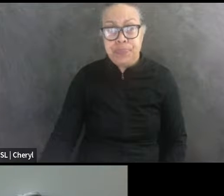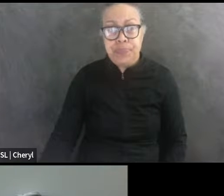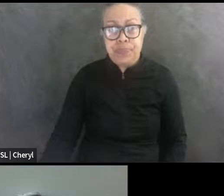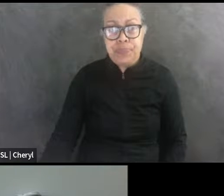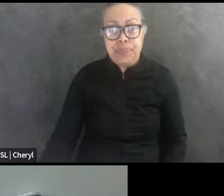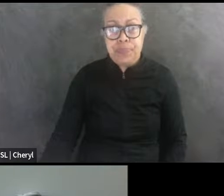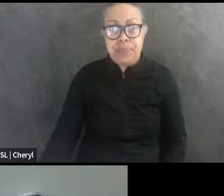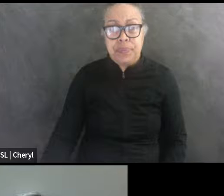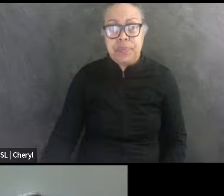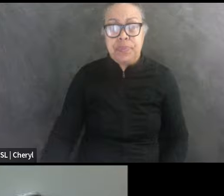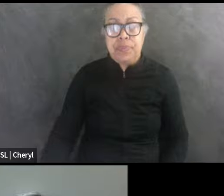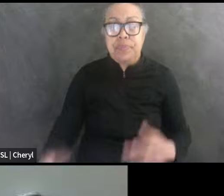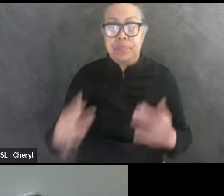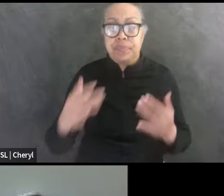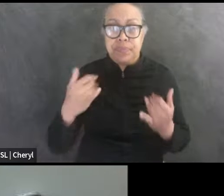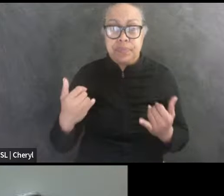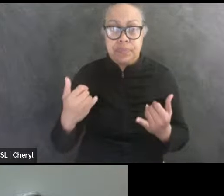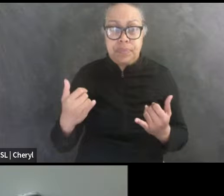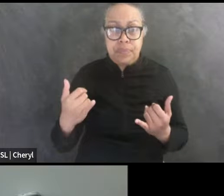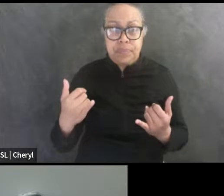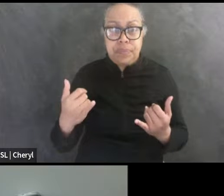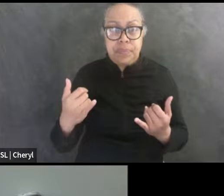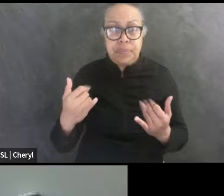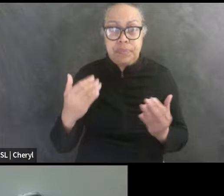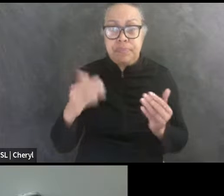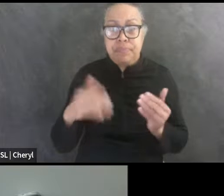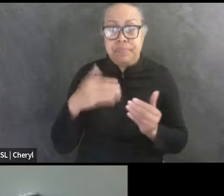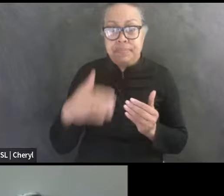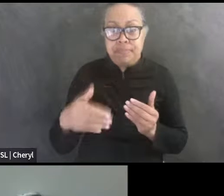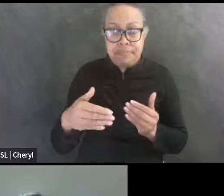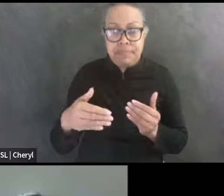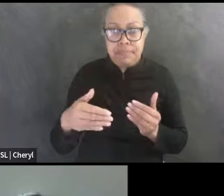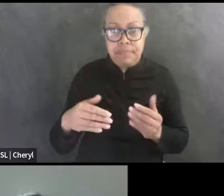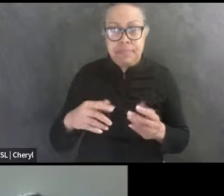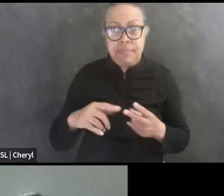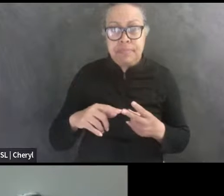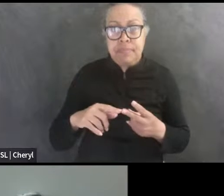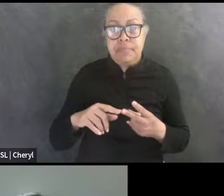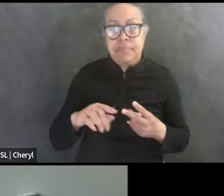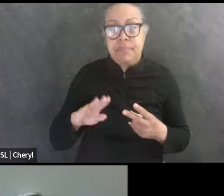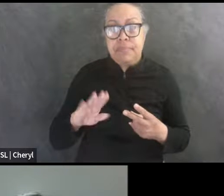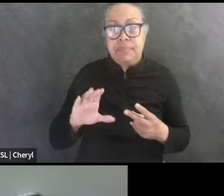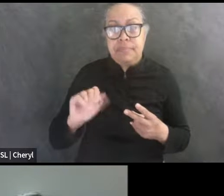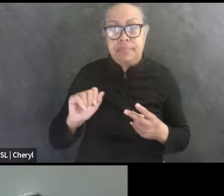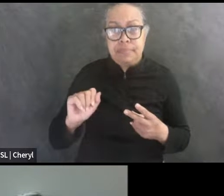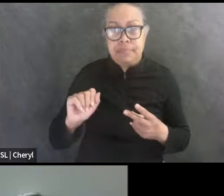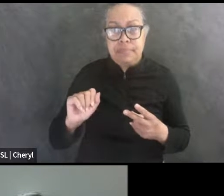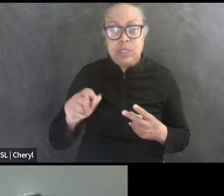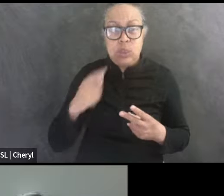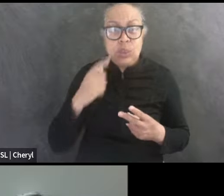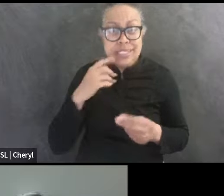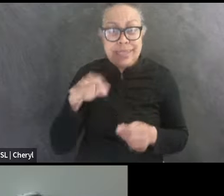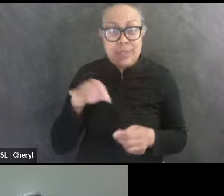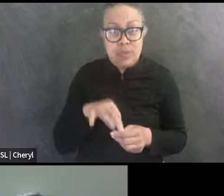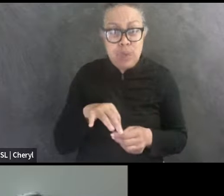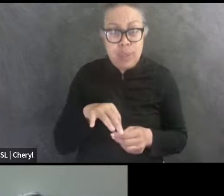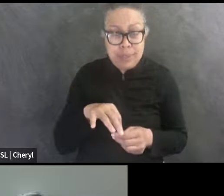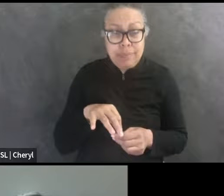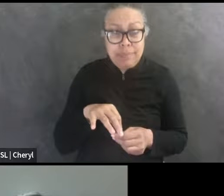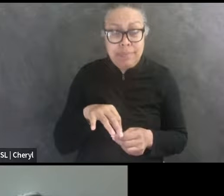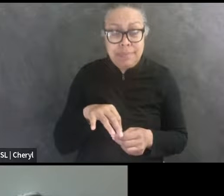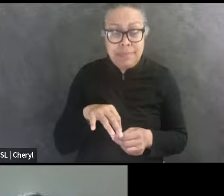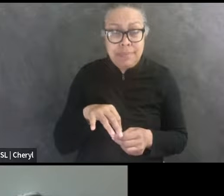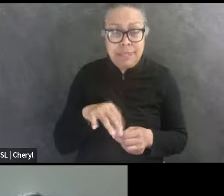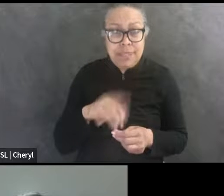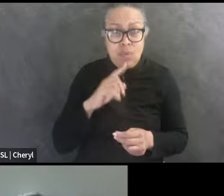do. I'm trying to now. I'm going to move forward to the next, which is a BZA case you guys have actually just voted on.